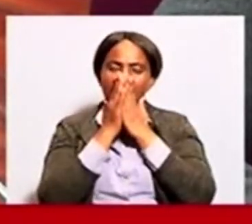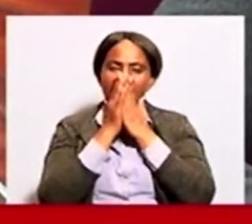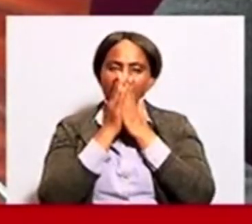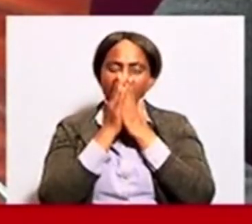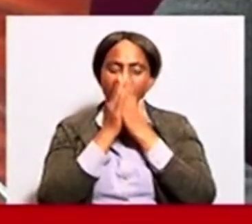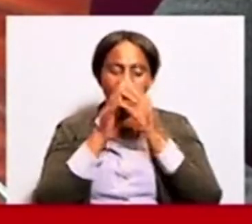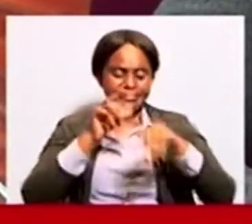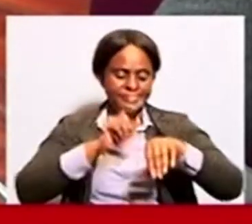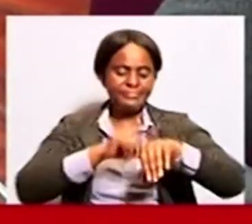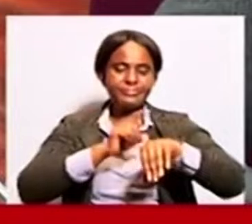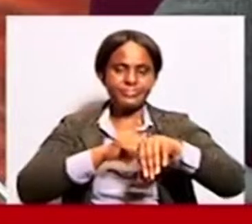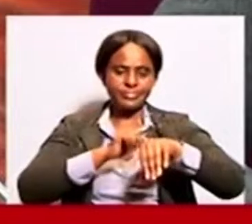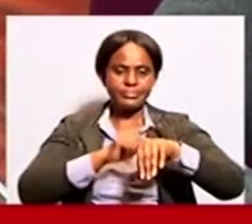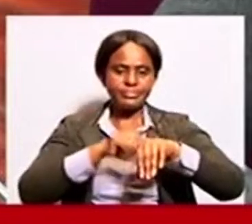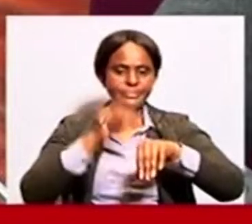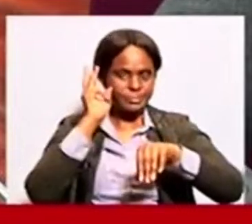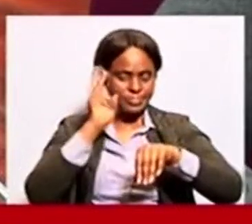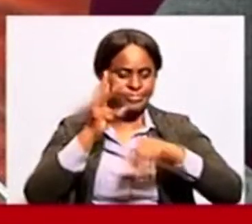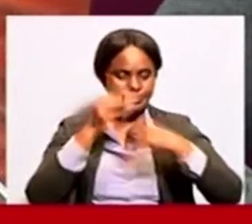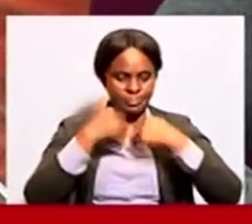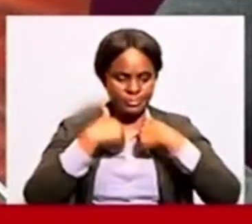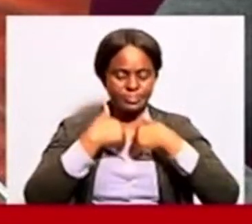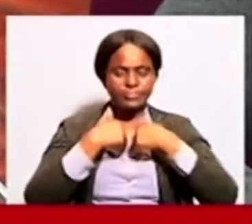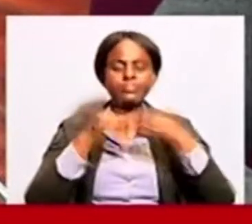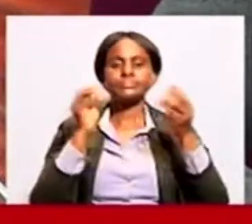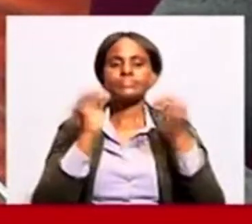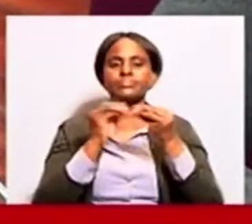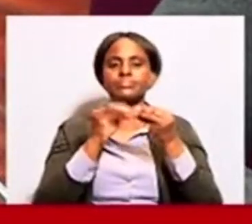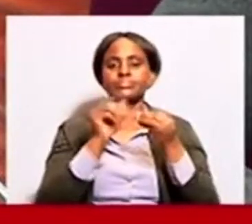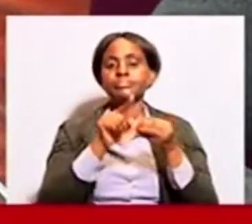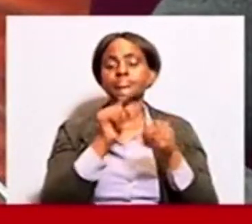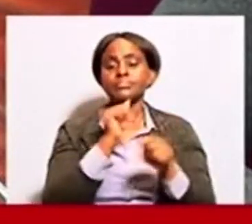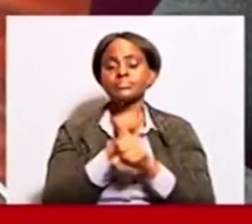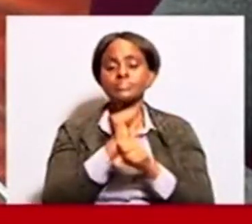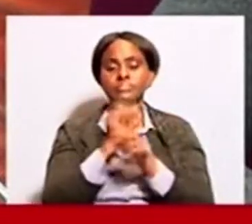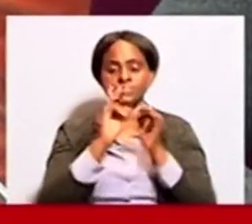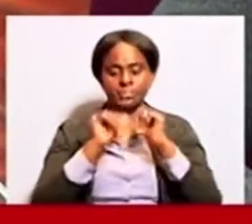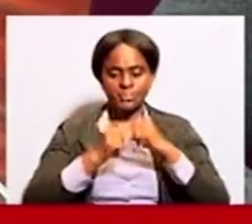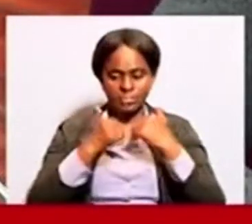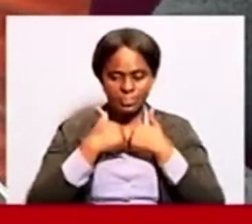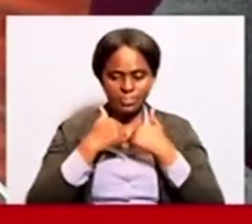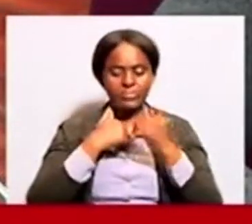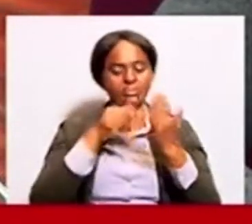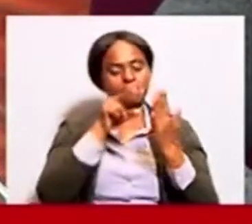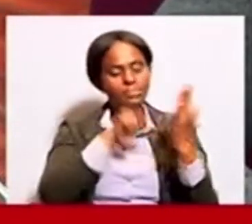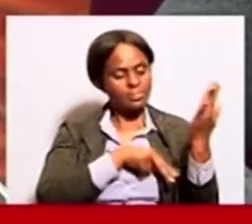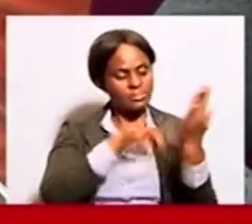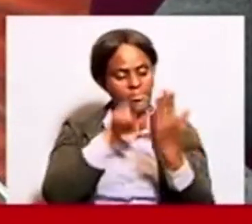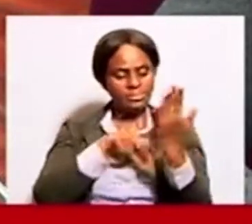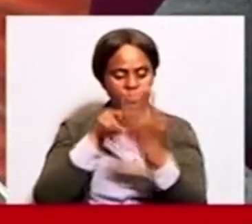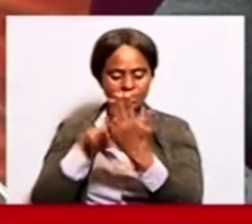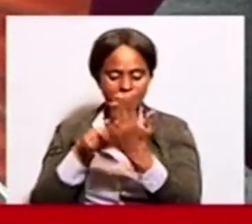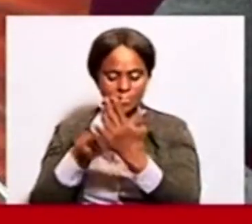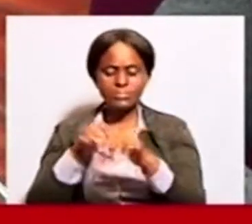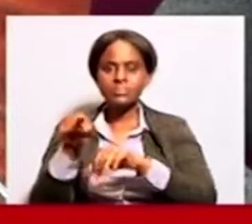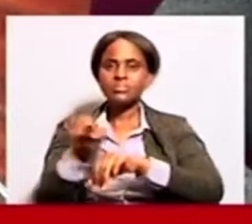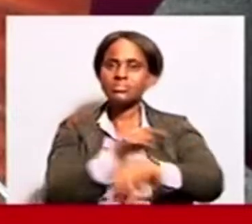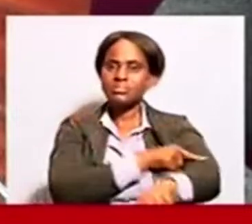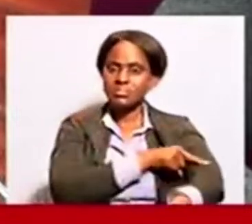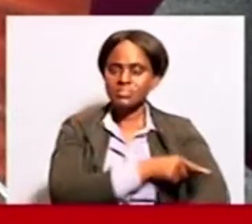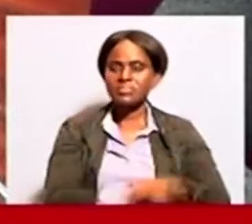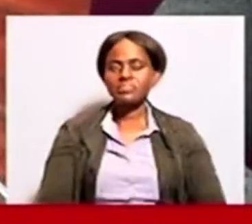time it would take to execute this work. If we were to go through the